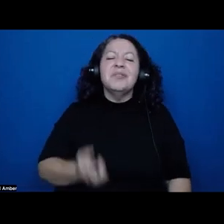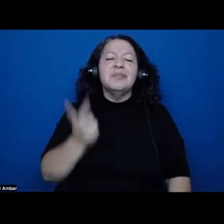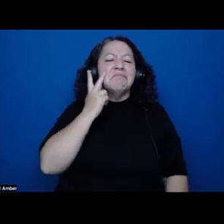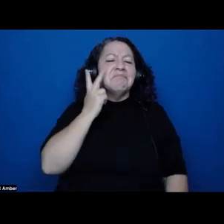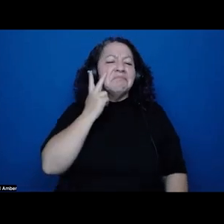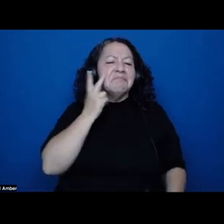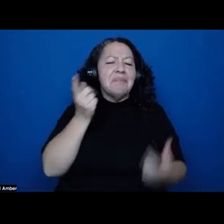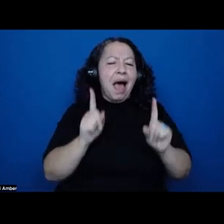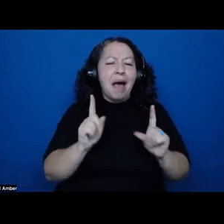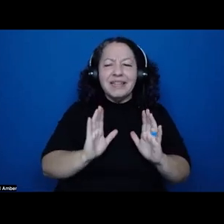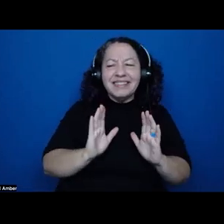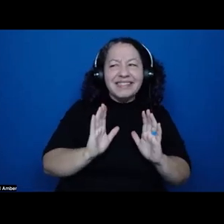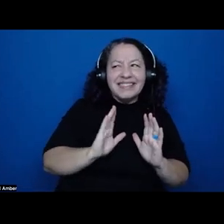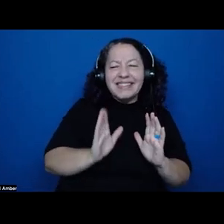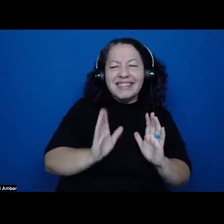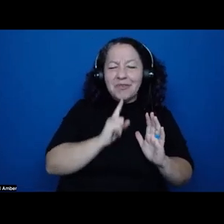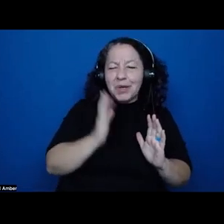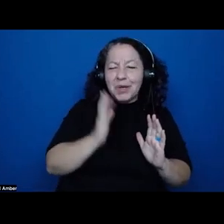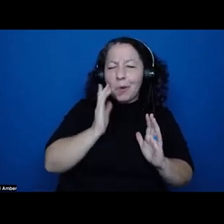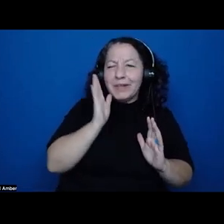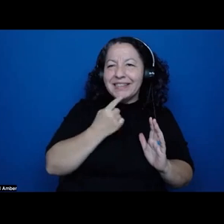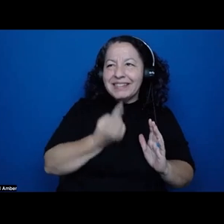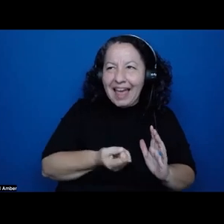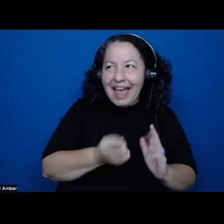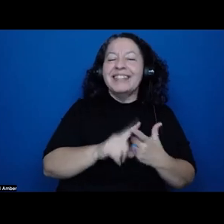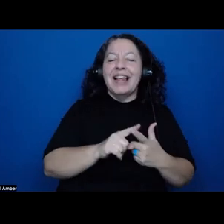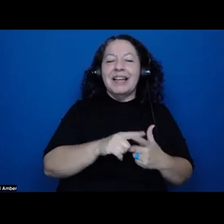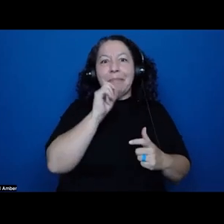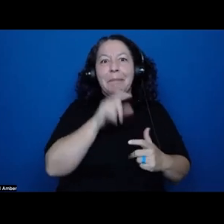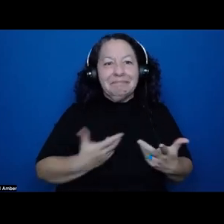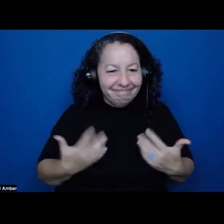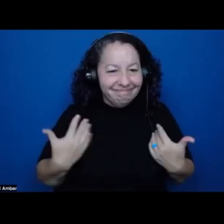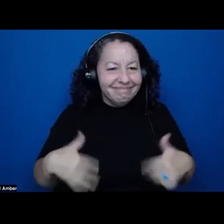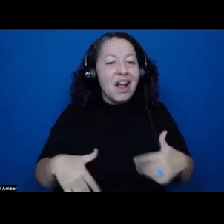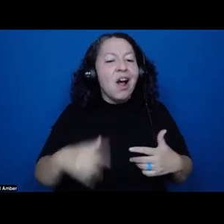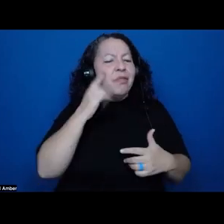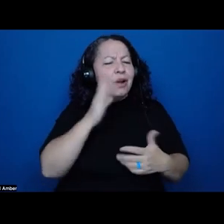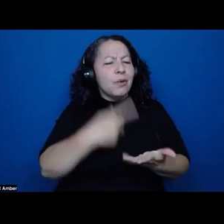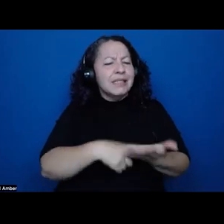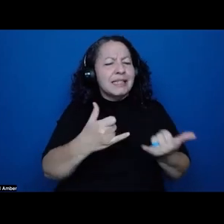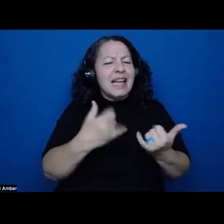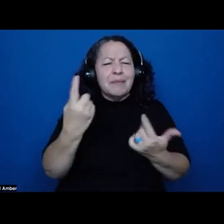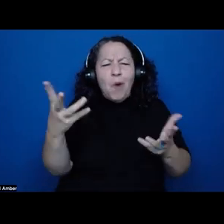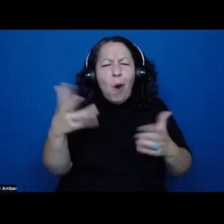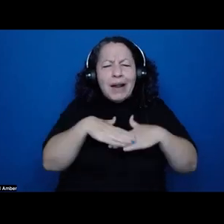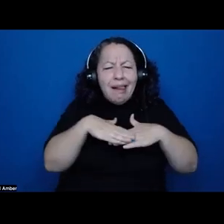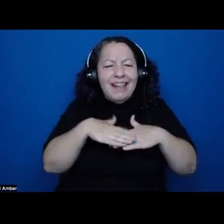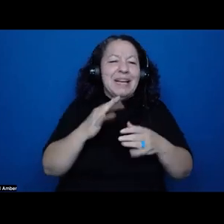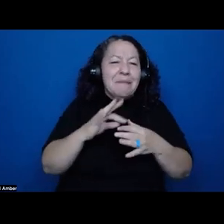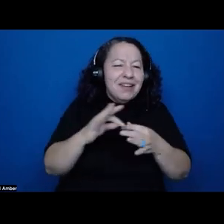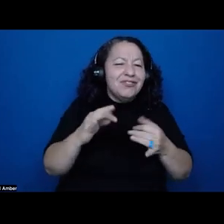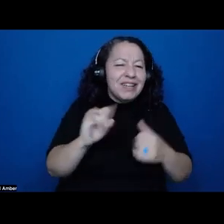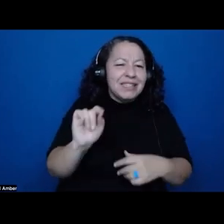what you're going to say until you say it. But what I thought I would try and talk about today is something that you've already touched on, Elizabeth,